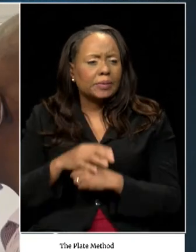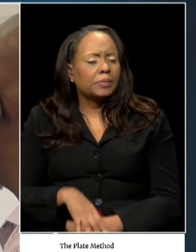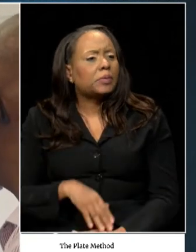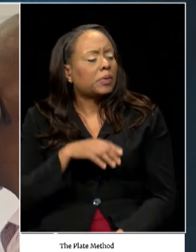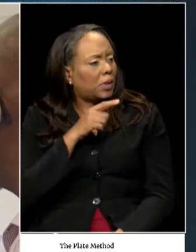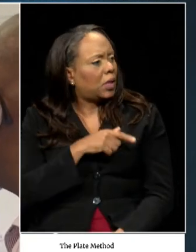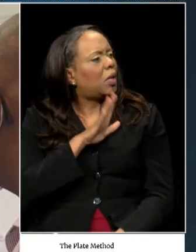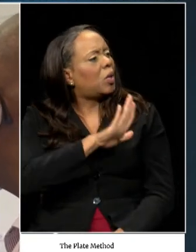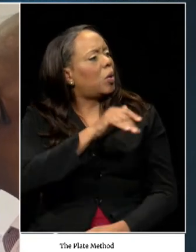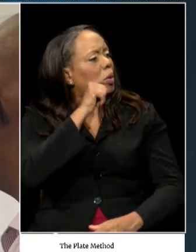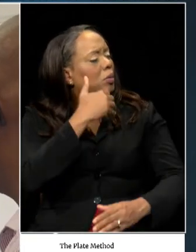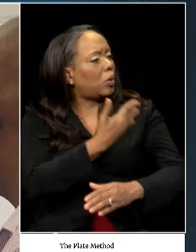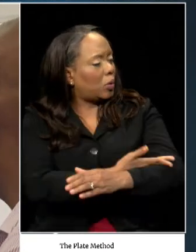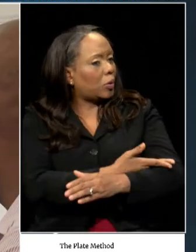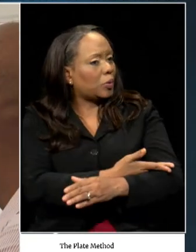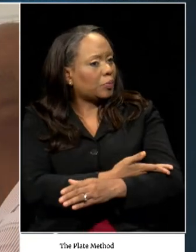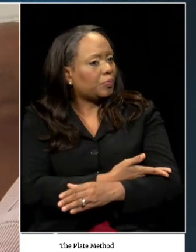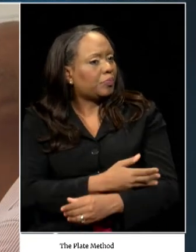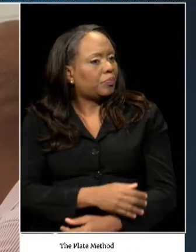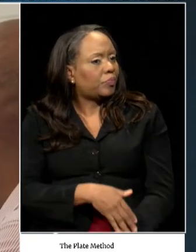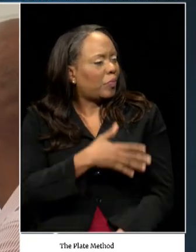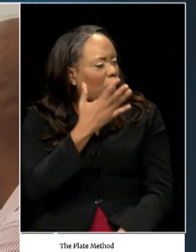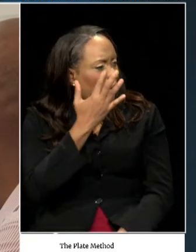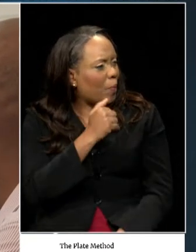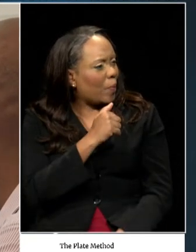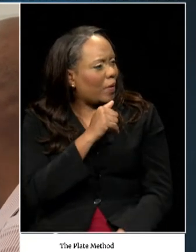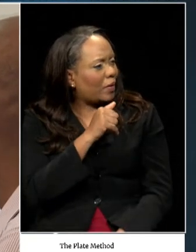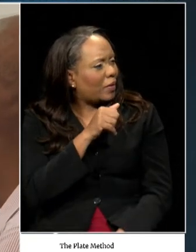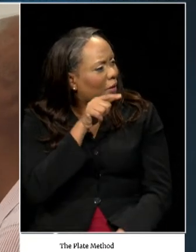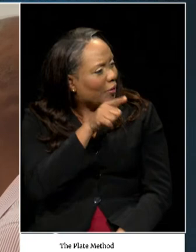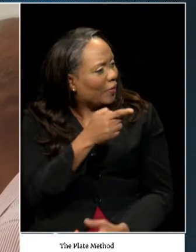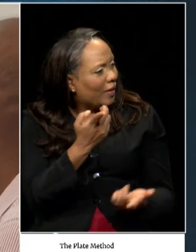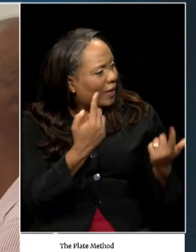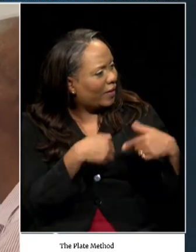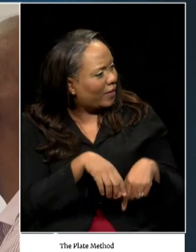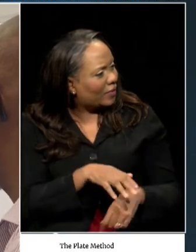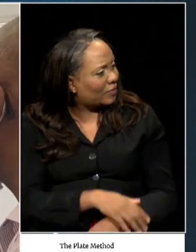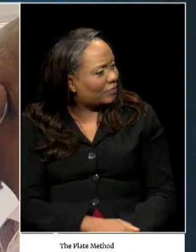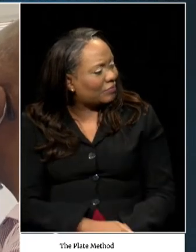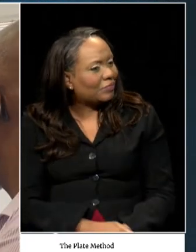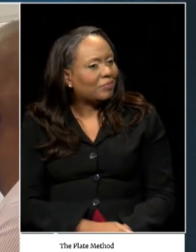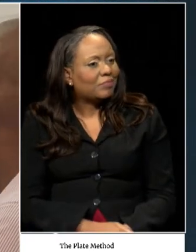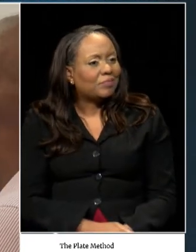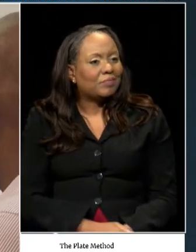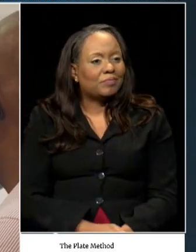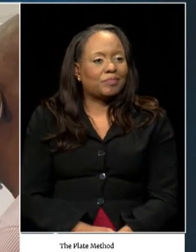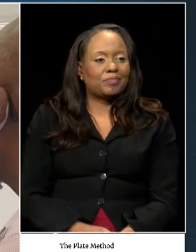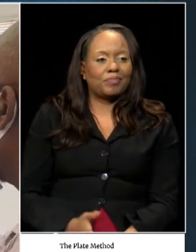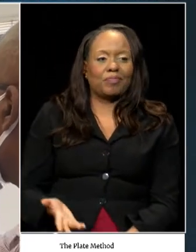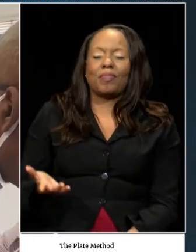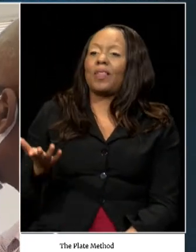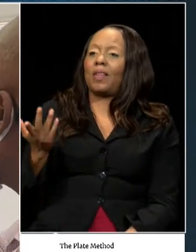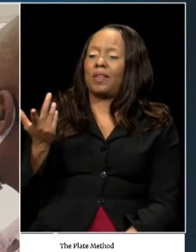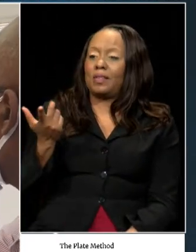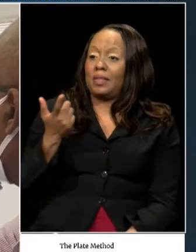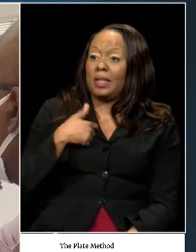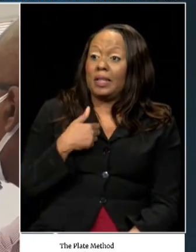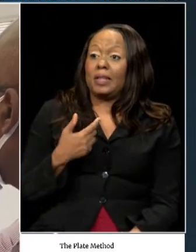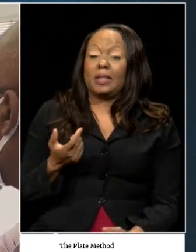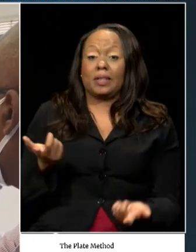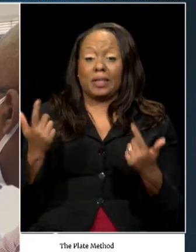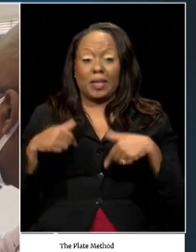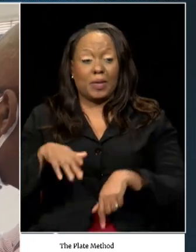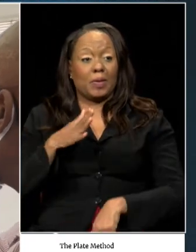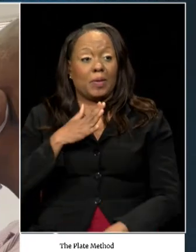daughter. And what brings you to the Heart and Stroke Foundation? As a preventative measure, because I know my